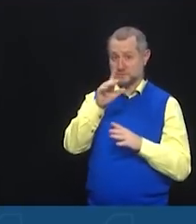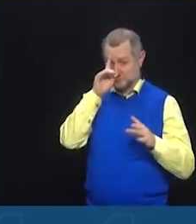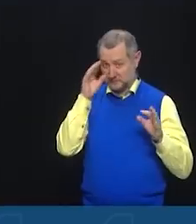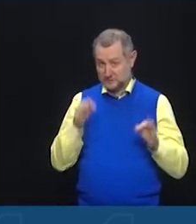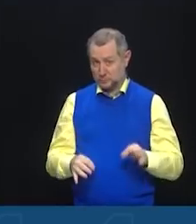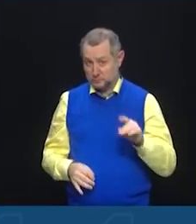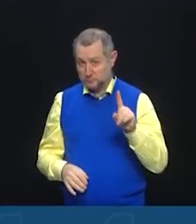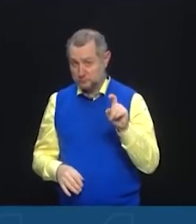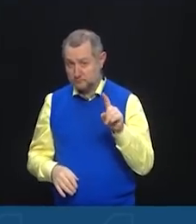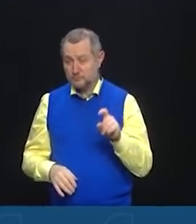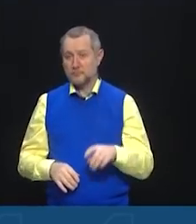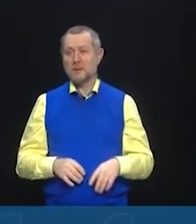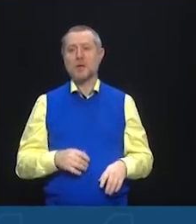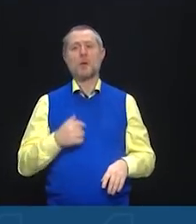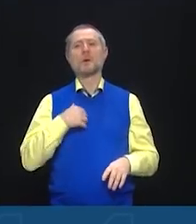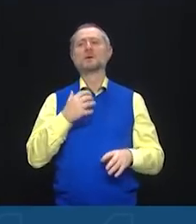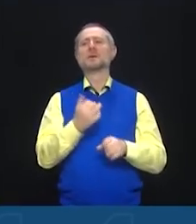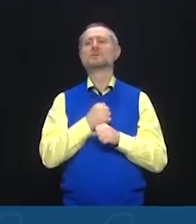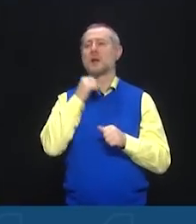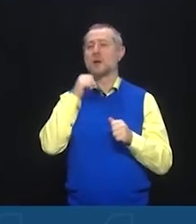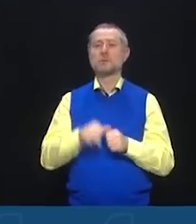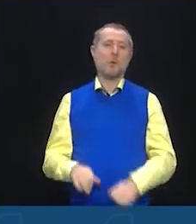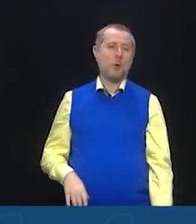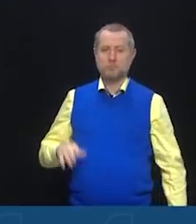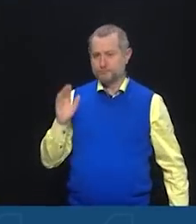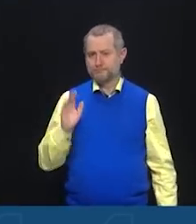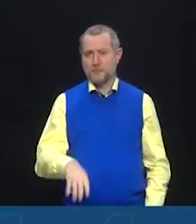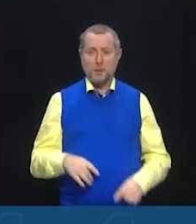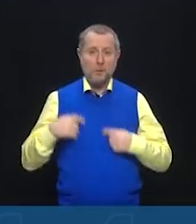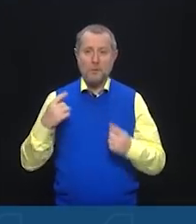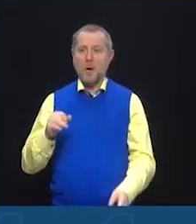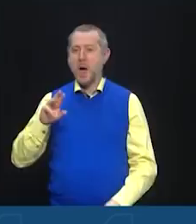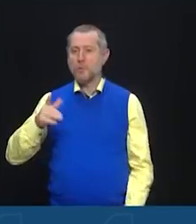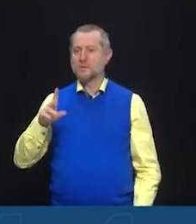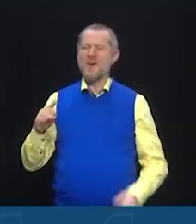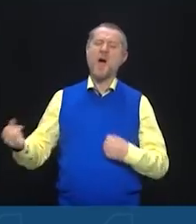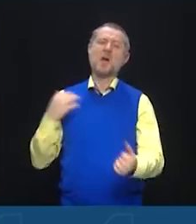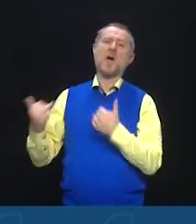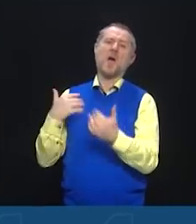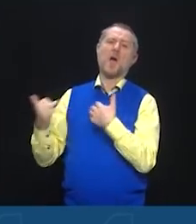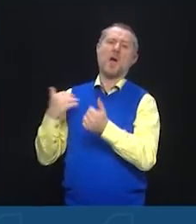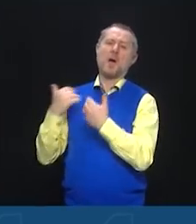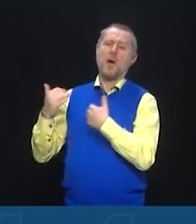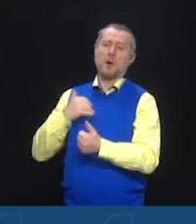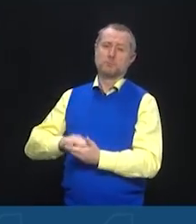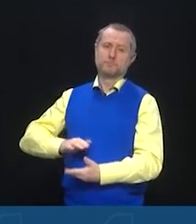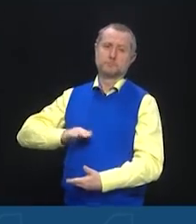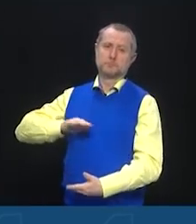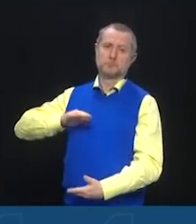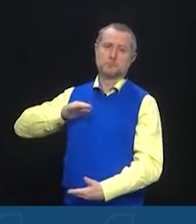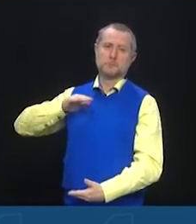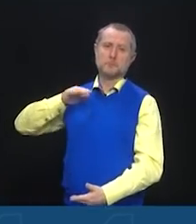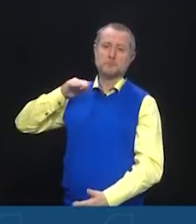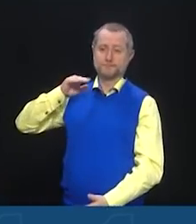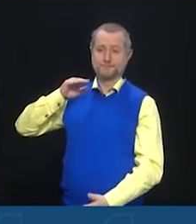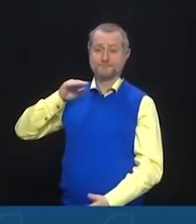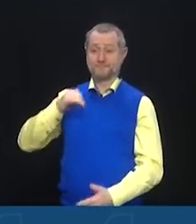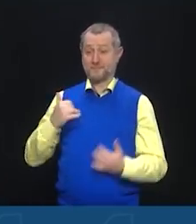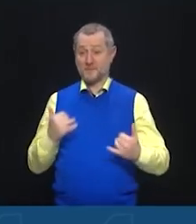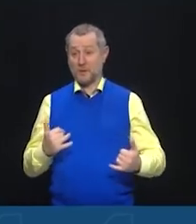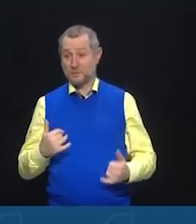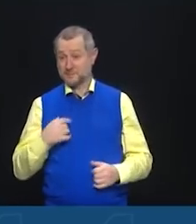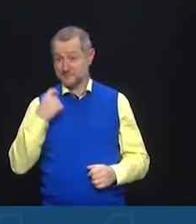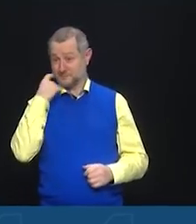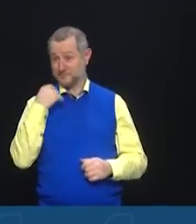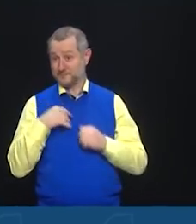I've been receiving letters like that since August 27th. And if you saw that spike of how many